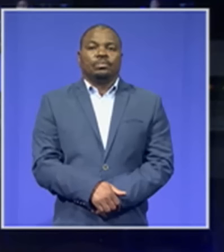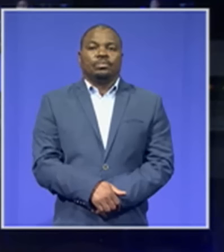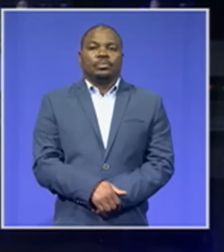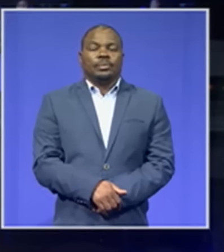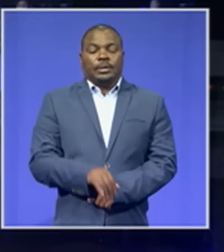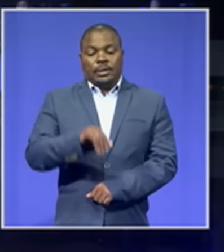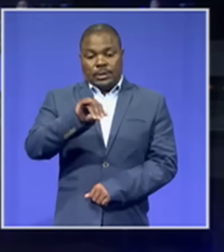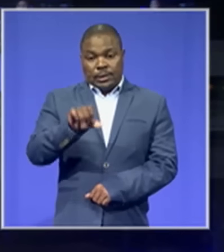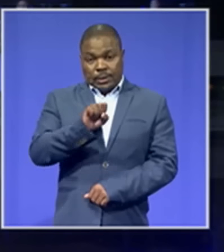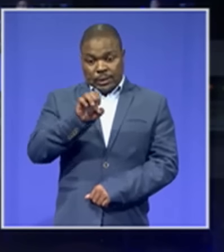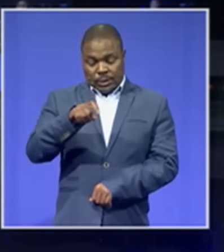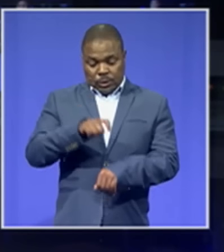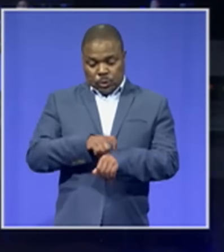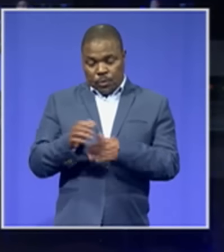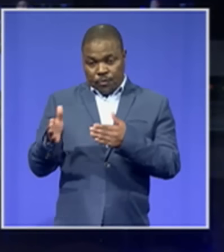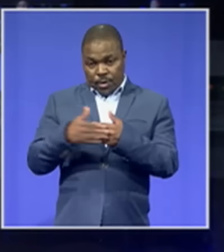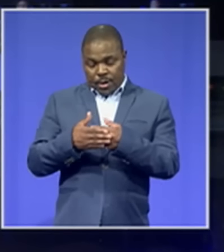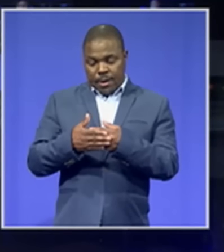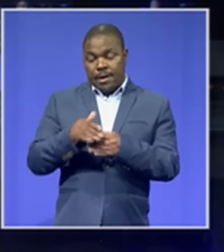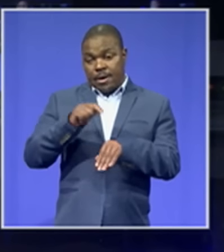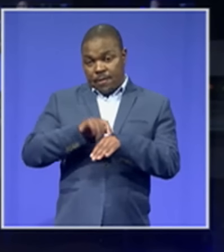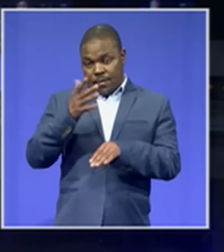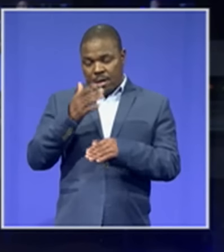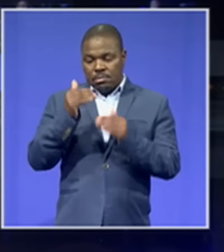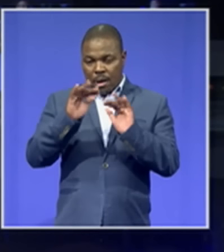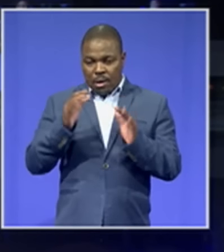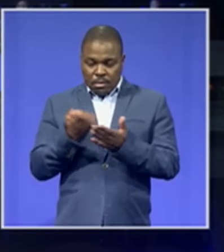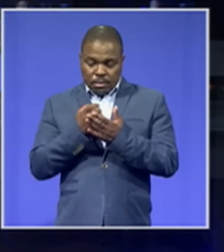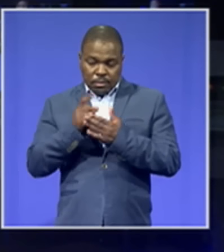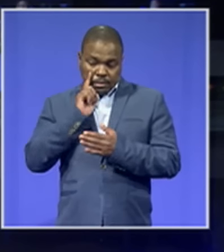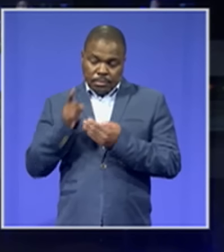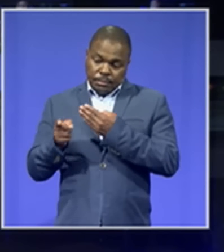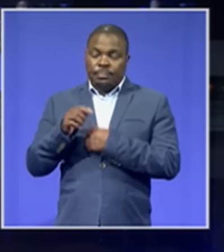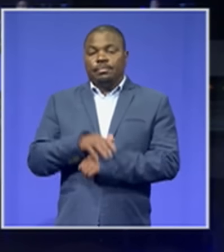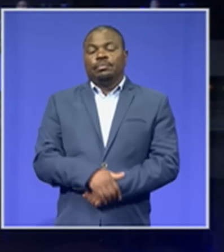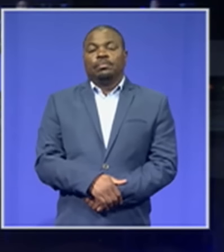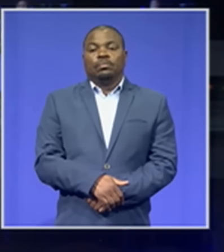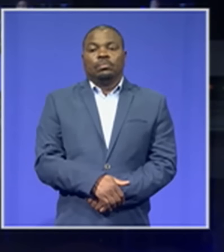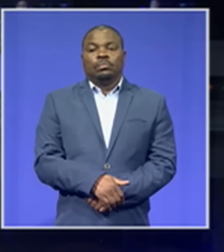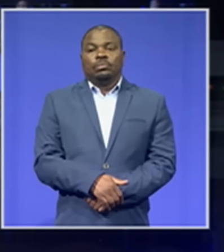Jwale ha re bona hore mebaraka e sebeditse jwang ha JC ne kwala ho renya bohlano.